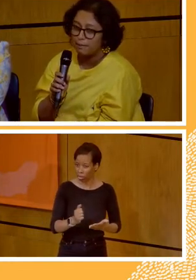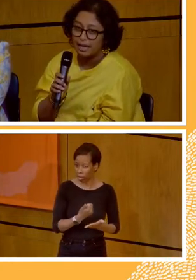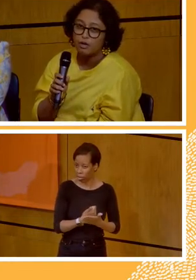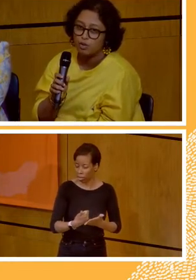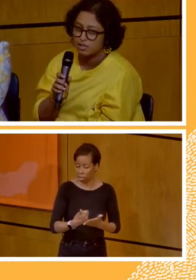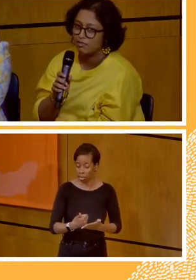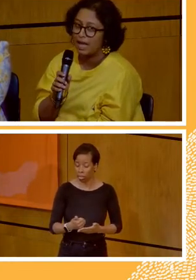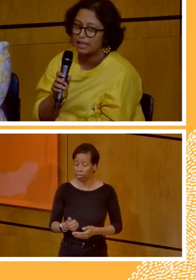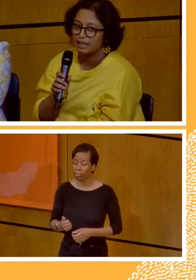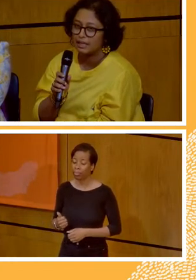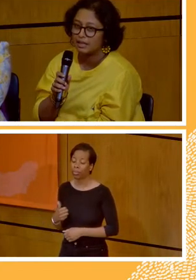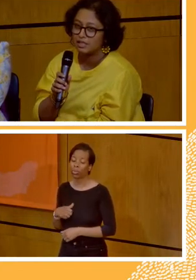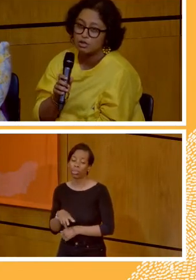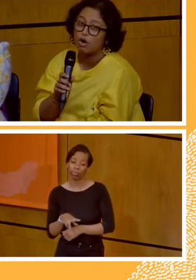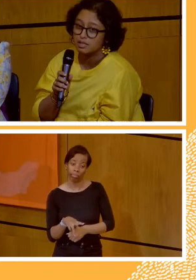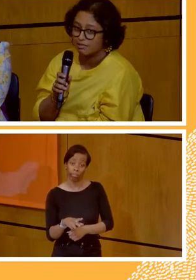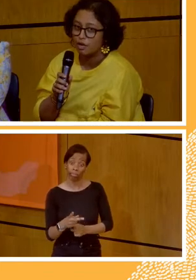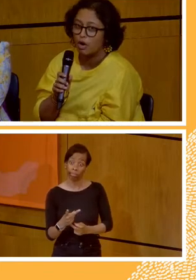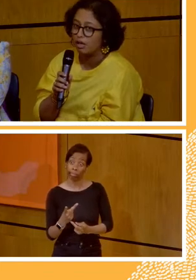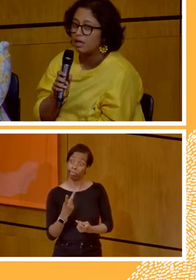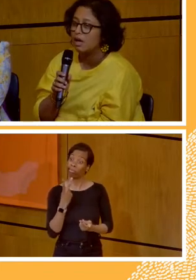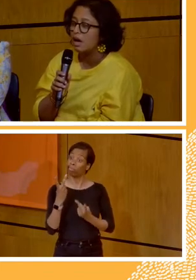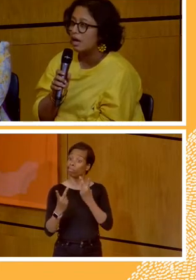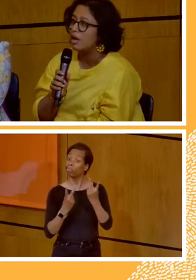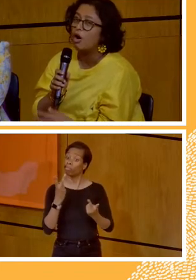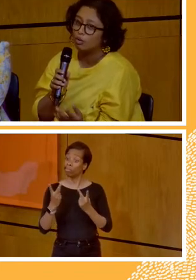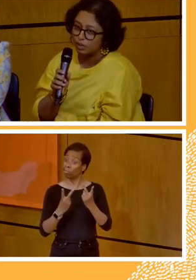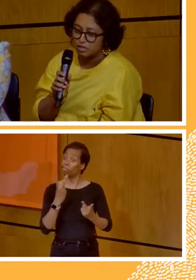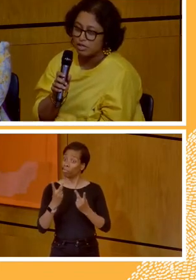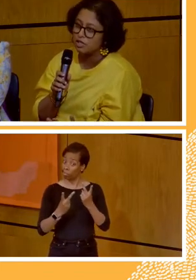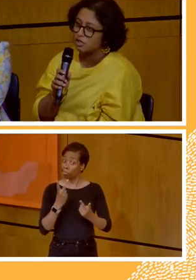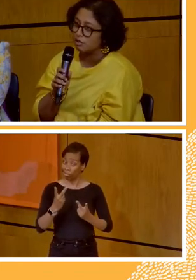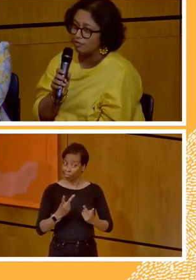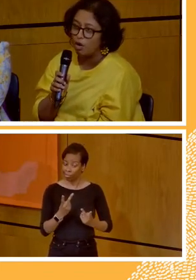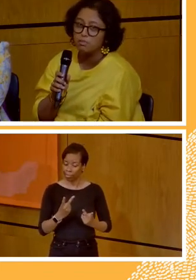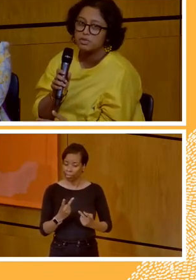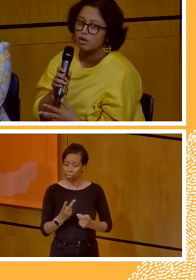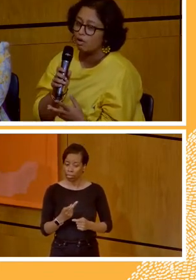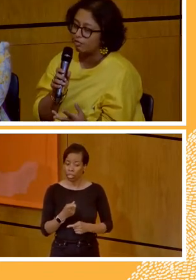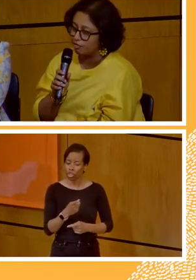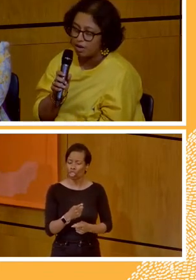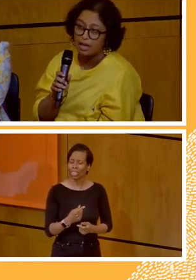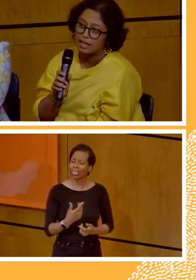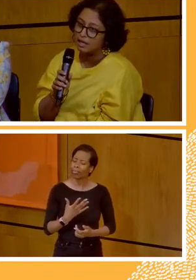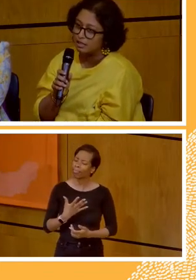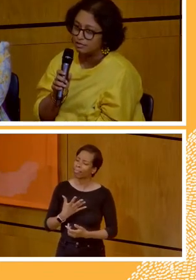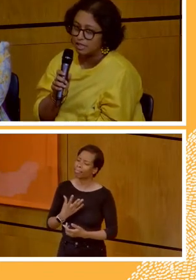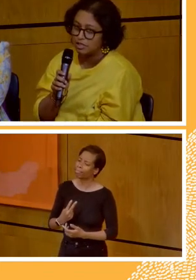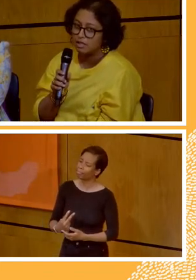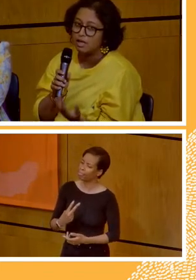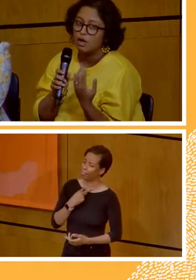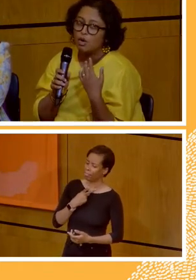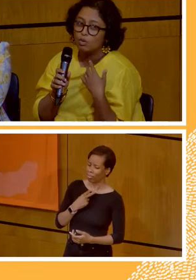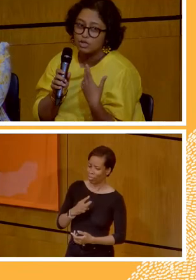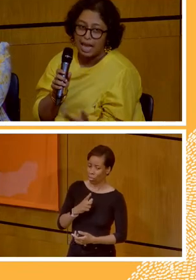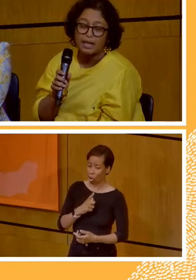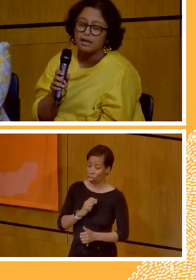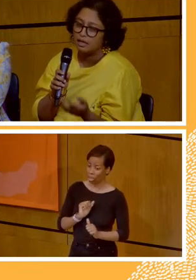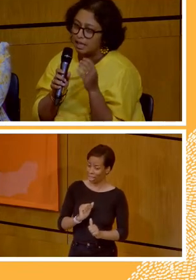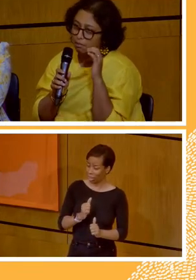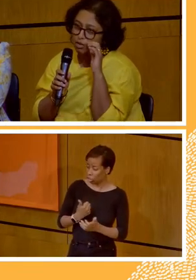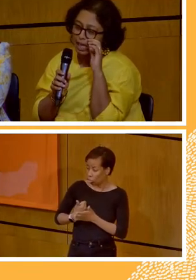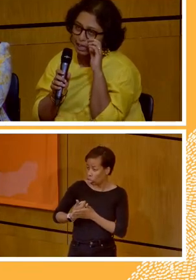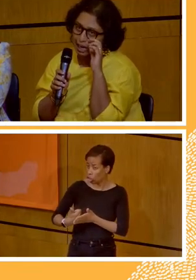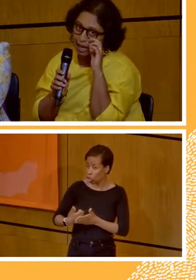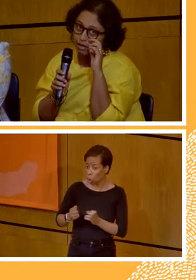Her lament was the fact that the songs have gone along with traditional forms of ragi cultivation, which